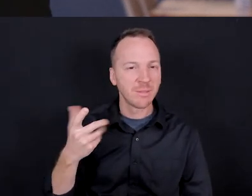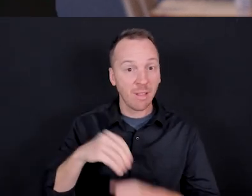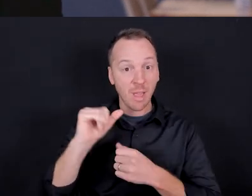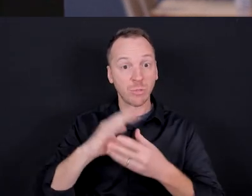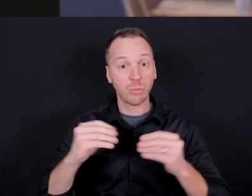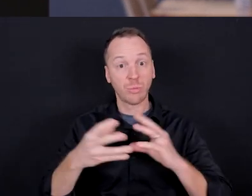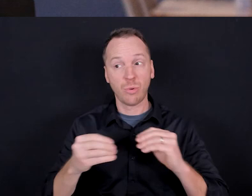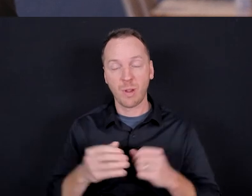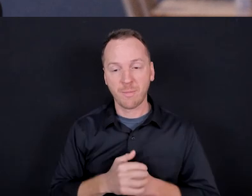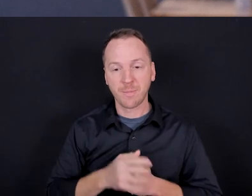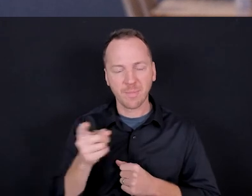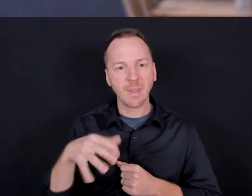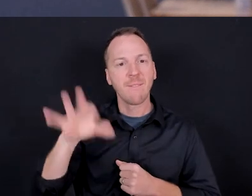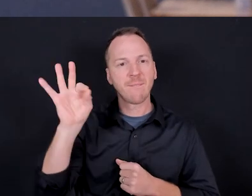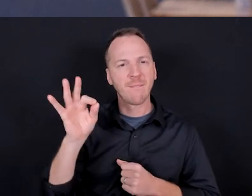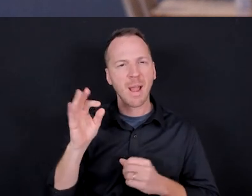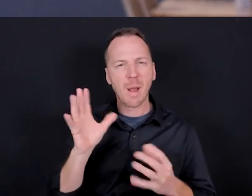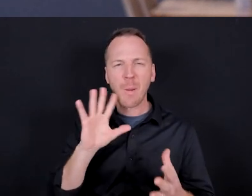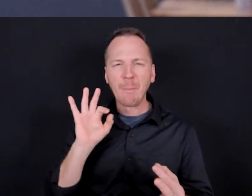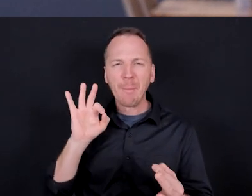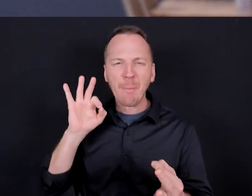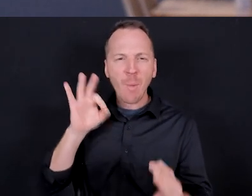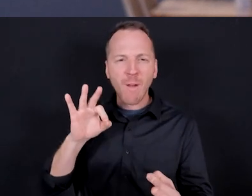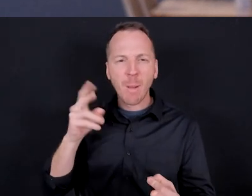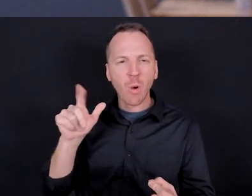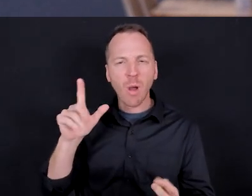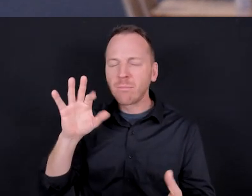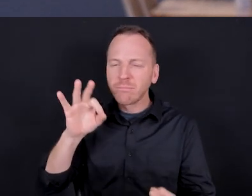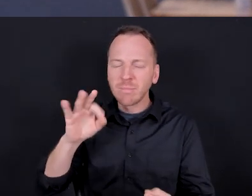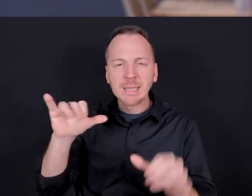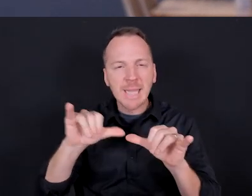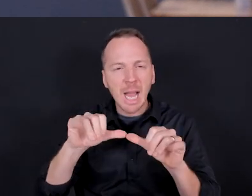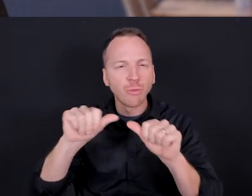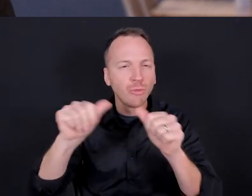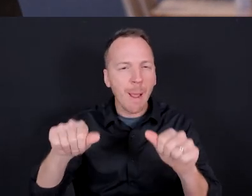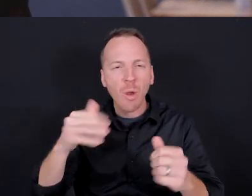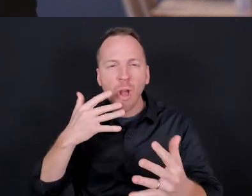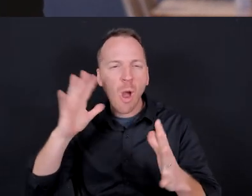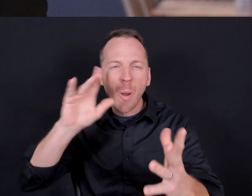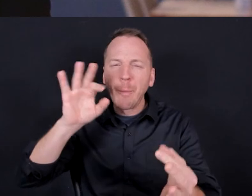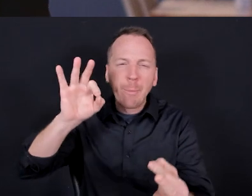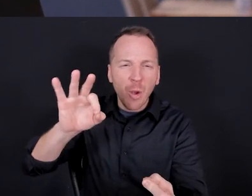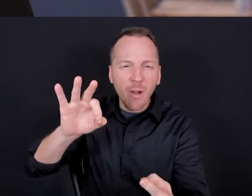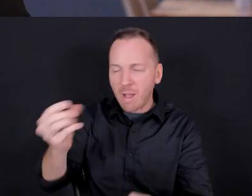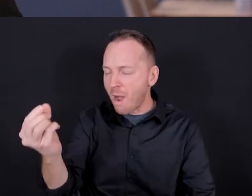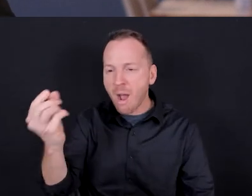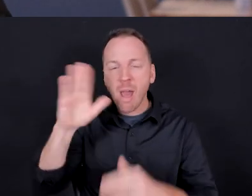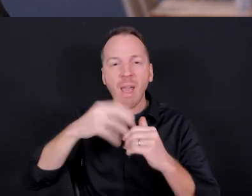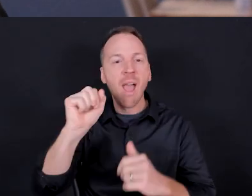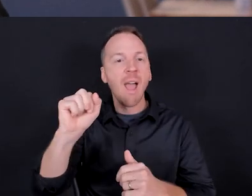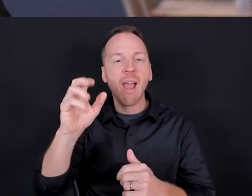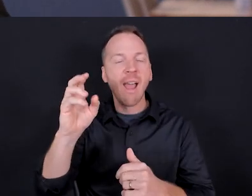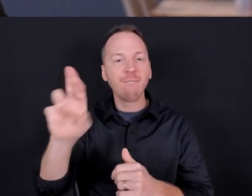story, he finds a more perfect pearl than in size and shape and color than any that he had